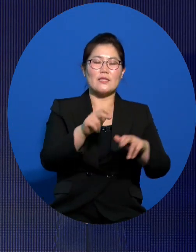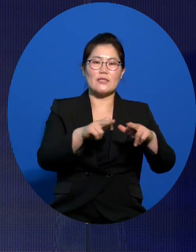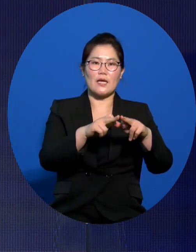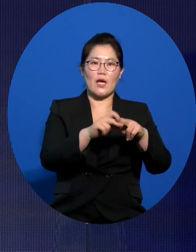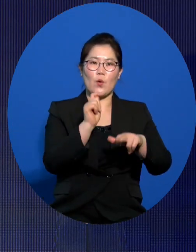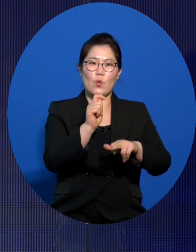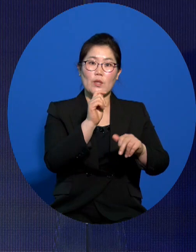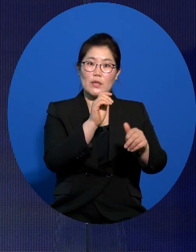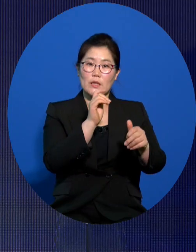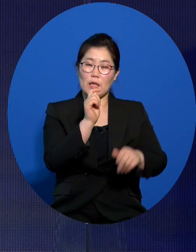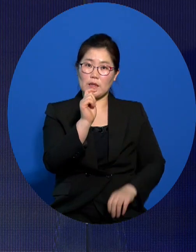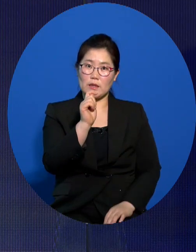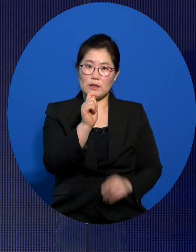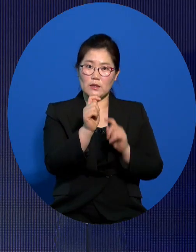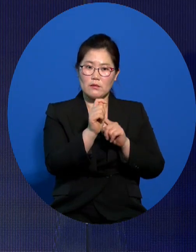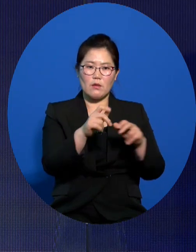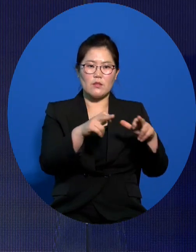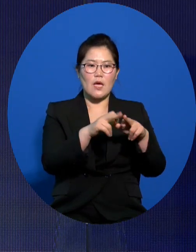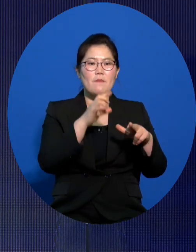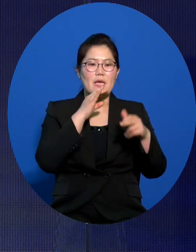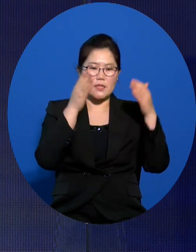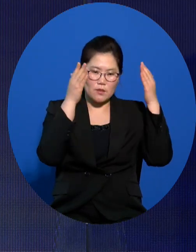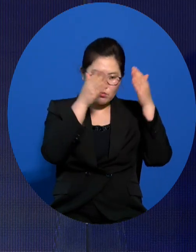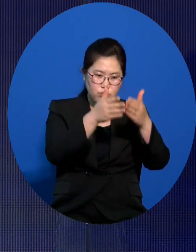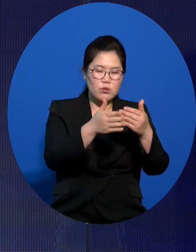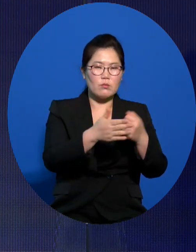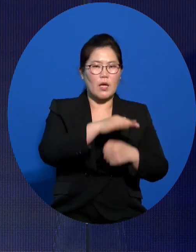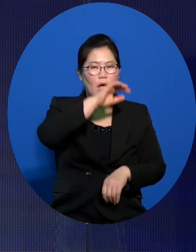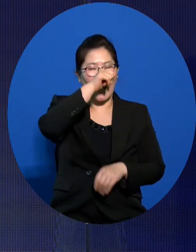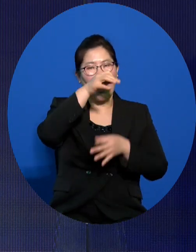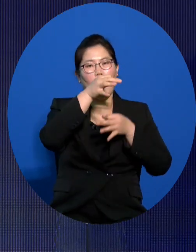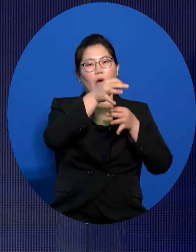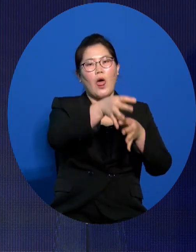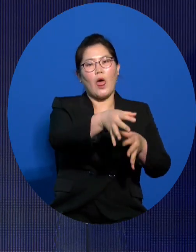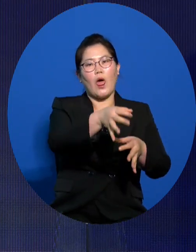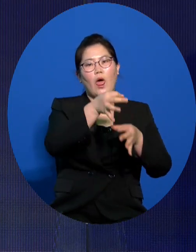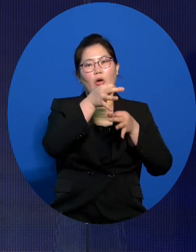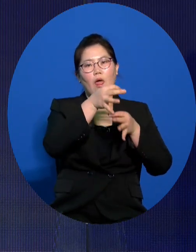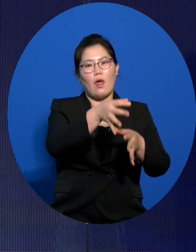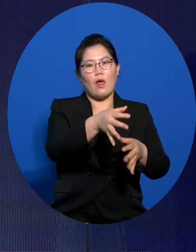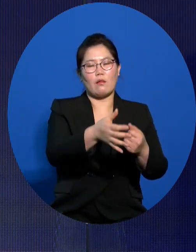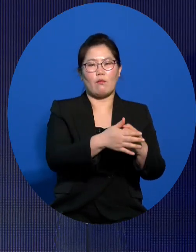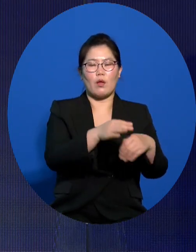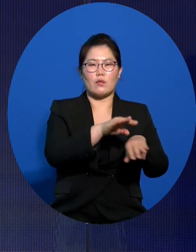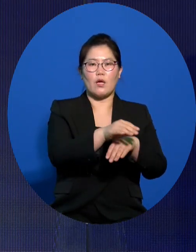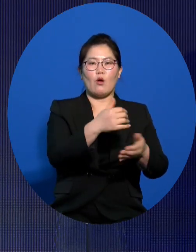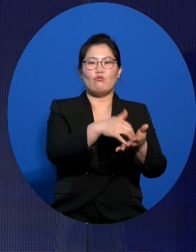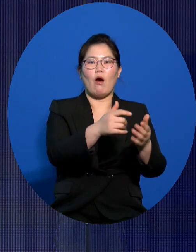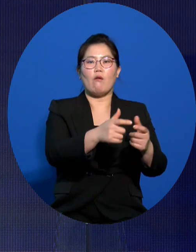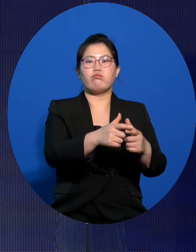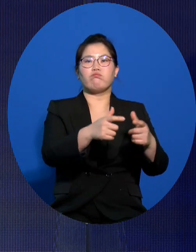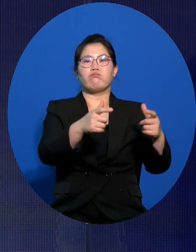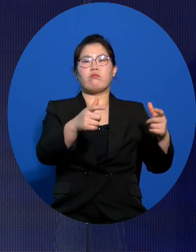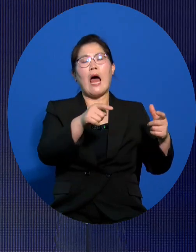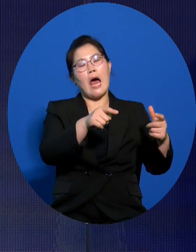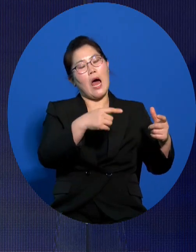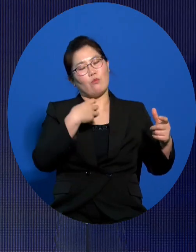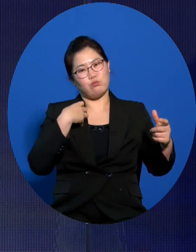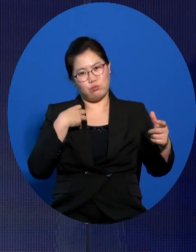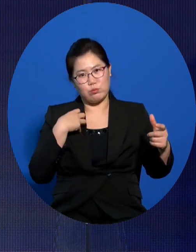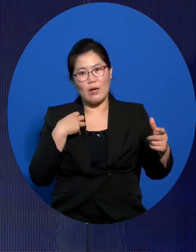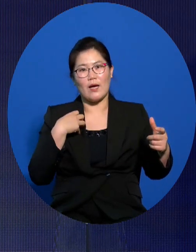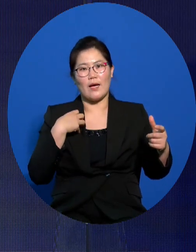that because the service is only used by the persons with disabilities, and because this requires a lot of